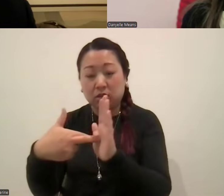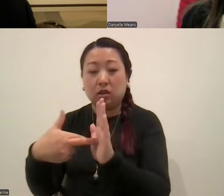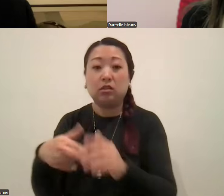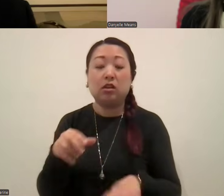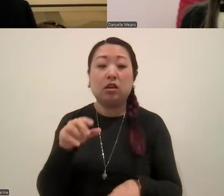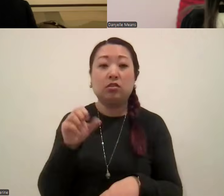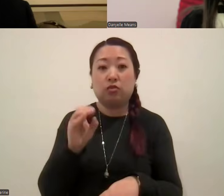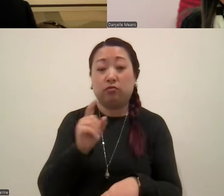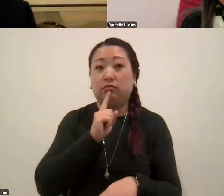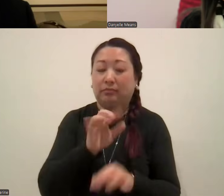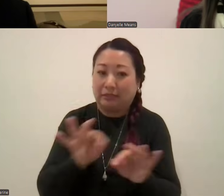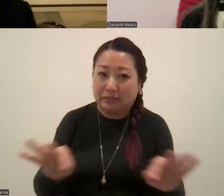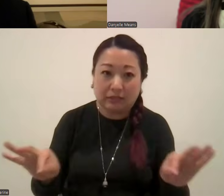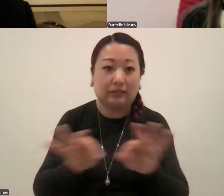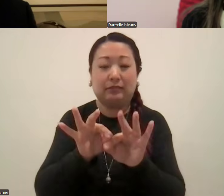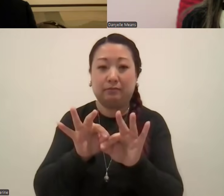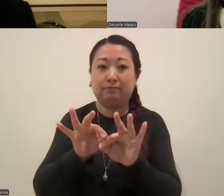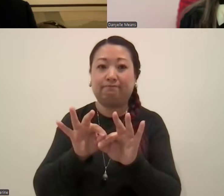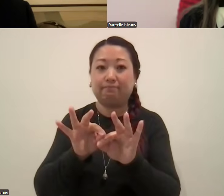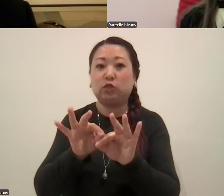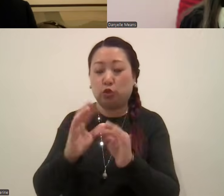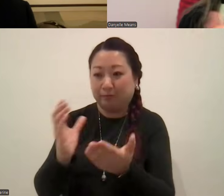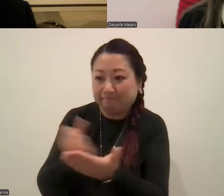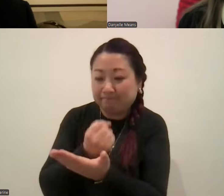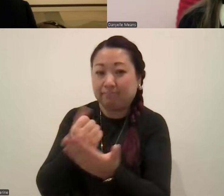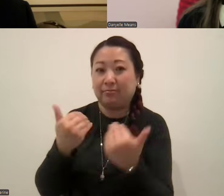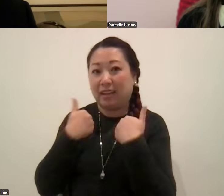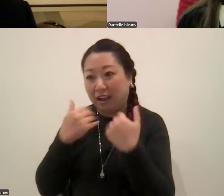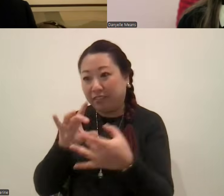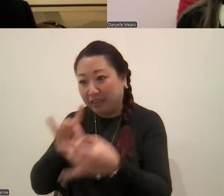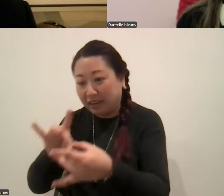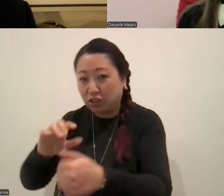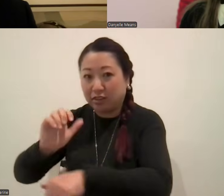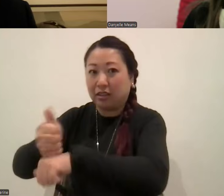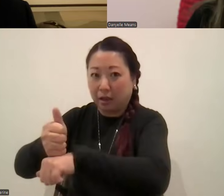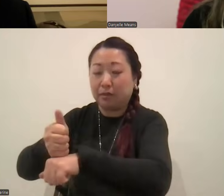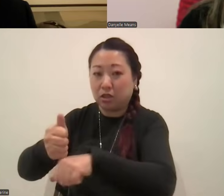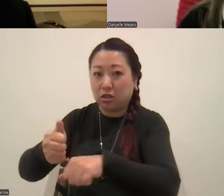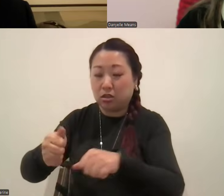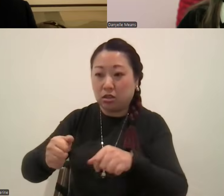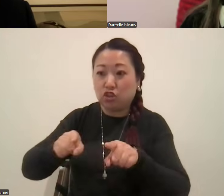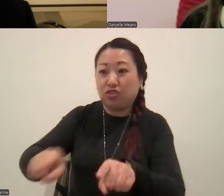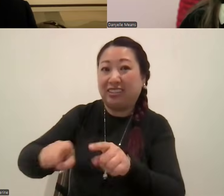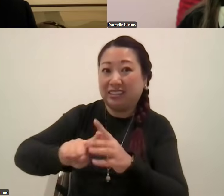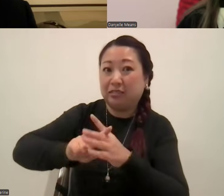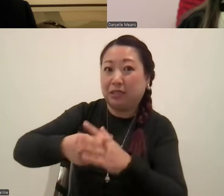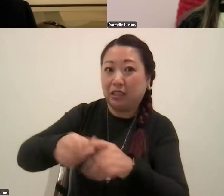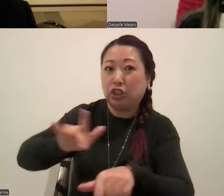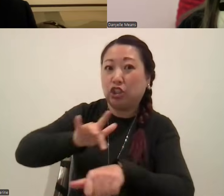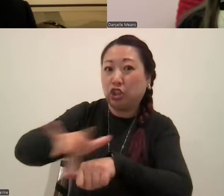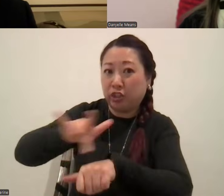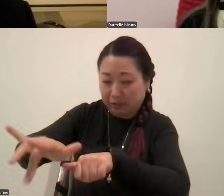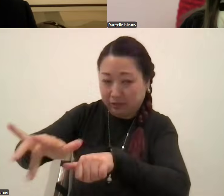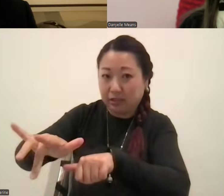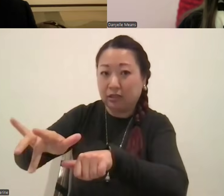it's super important to have that connection early on, and then we can move forward in a